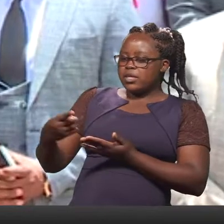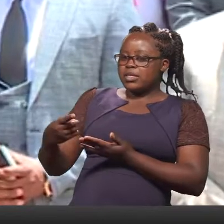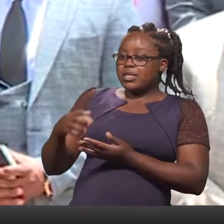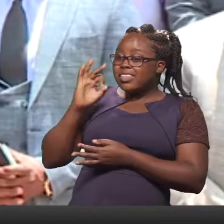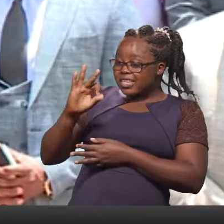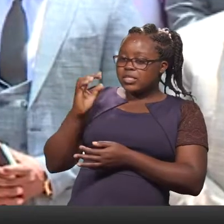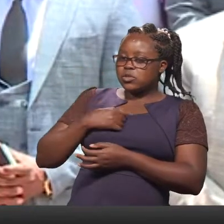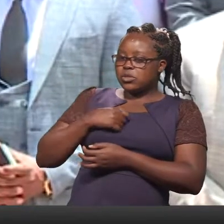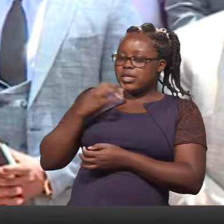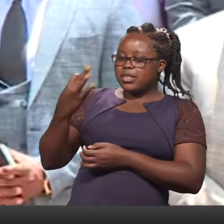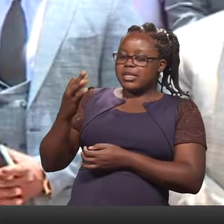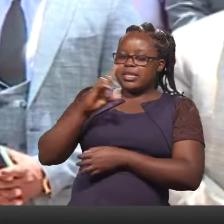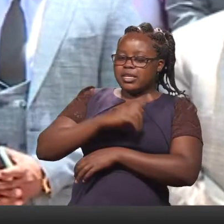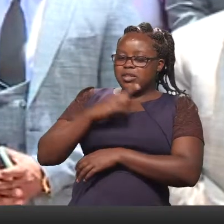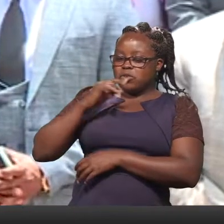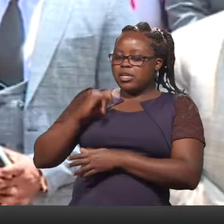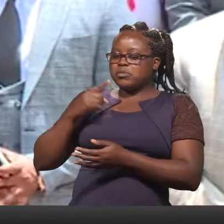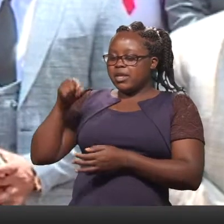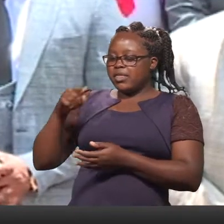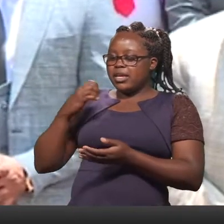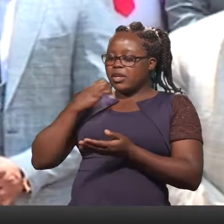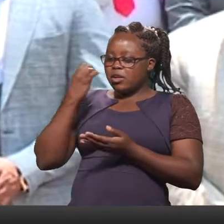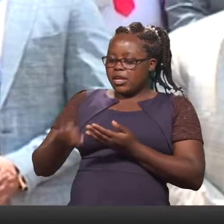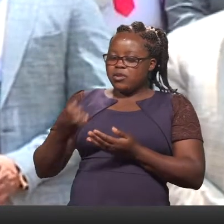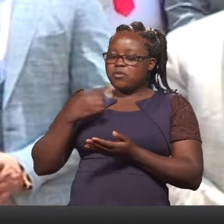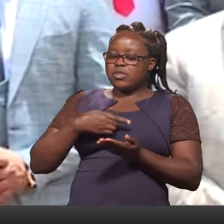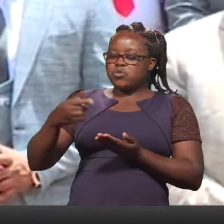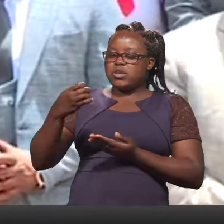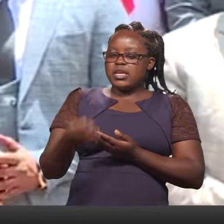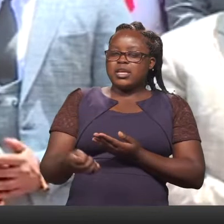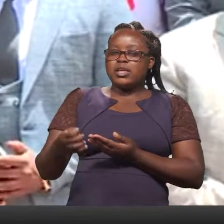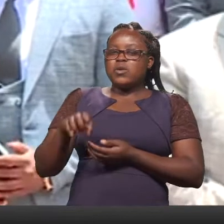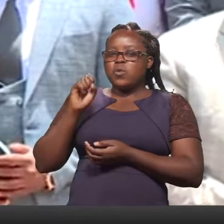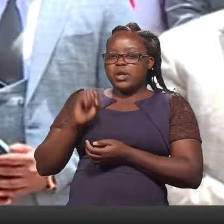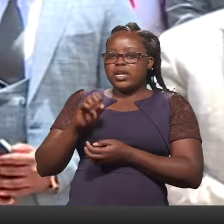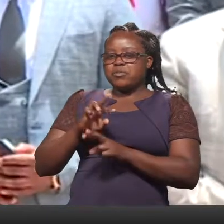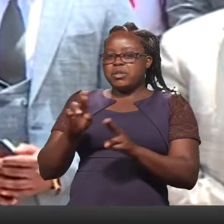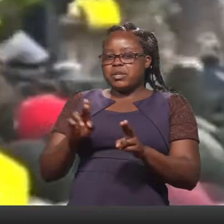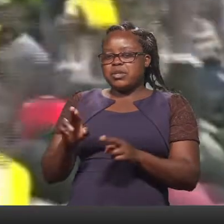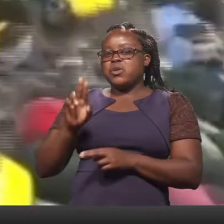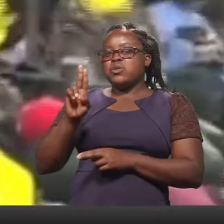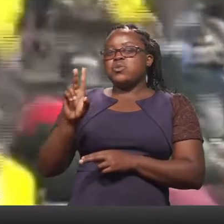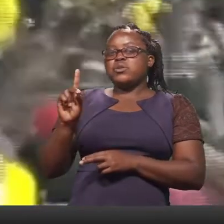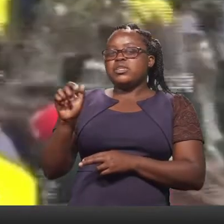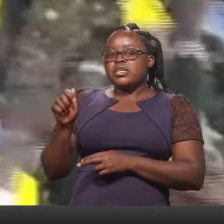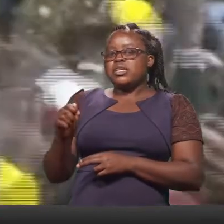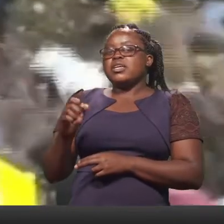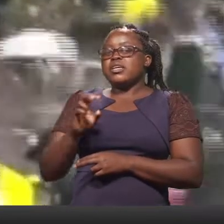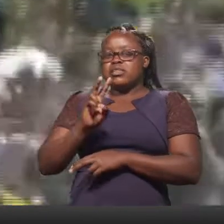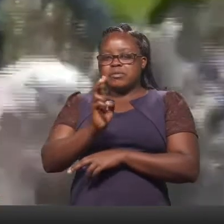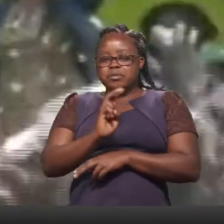we can be ready by this weekend to run the nominations across the country.